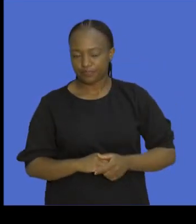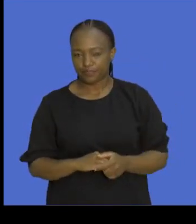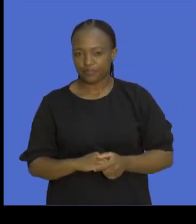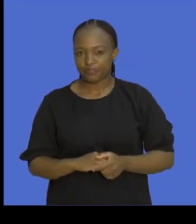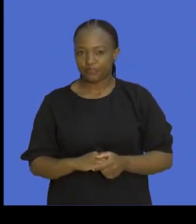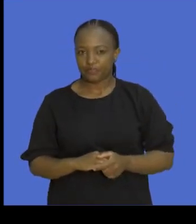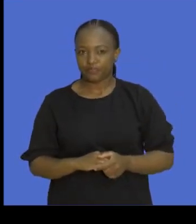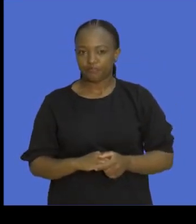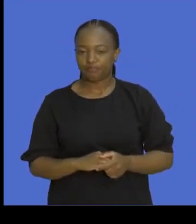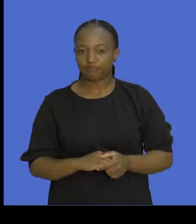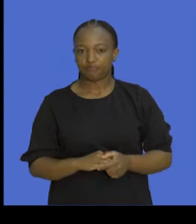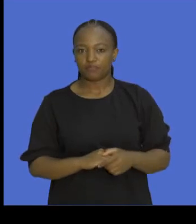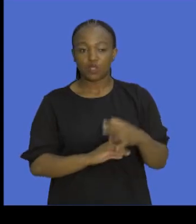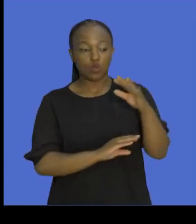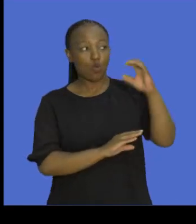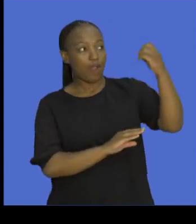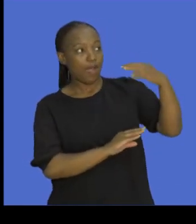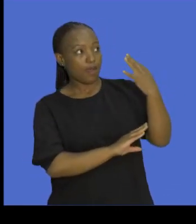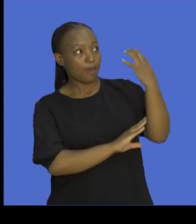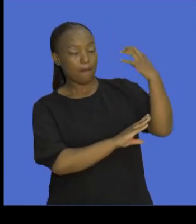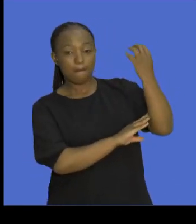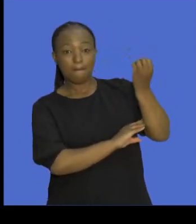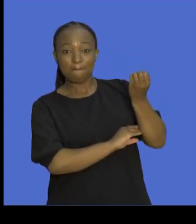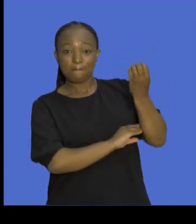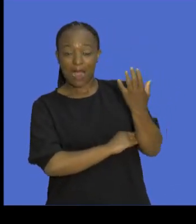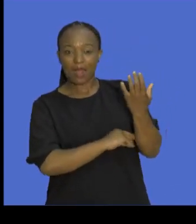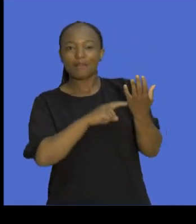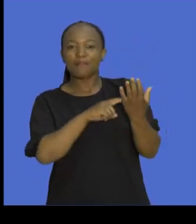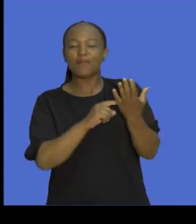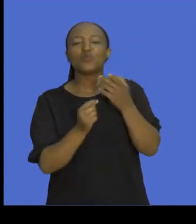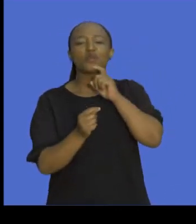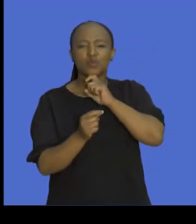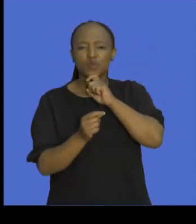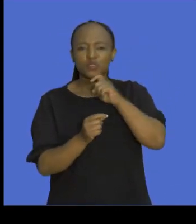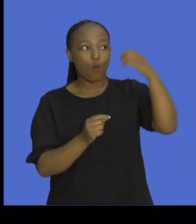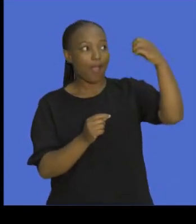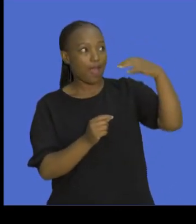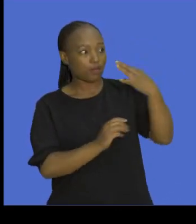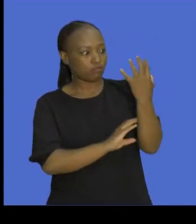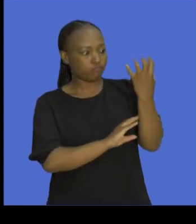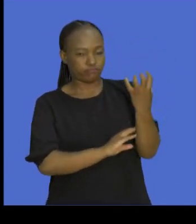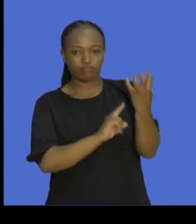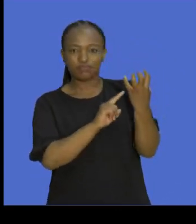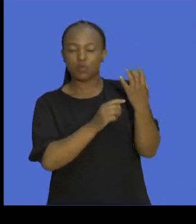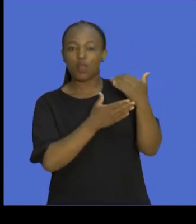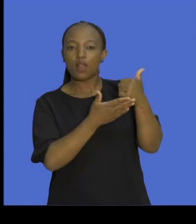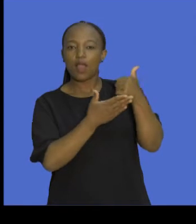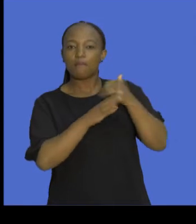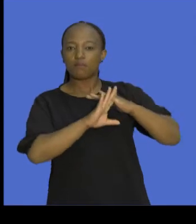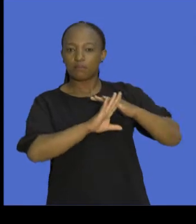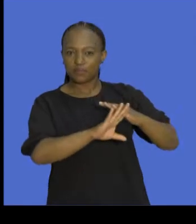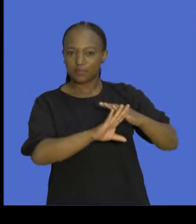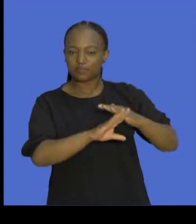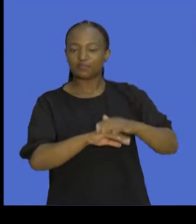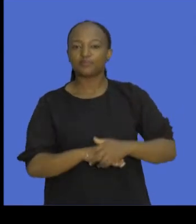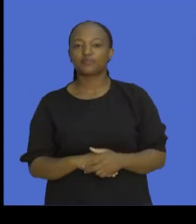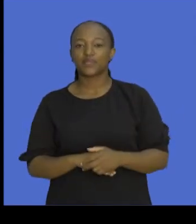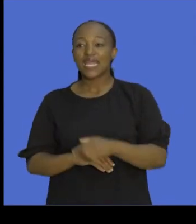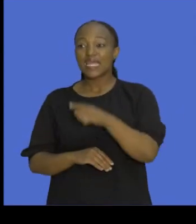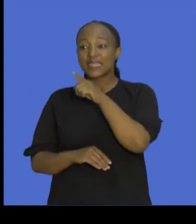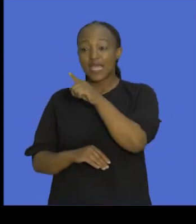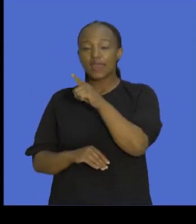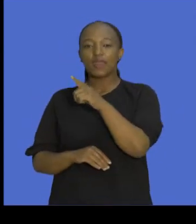would serve as a perfect example of a resistor for the purpose of today's discussion. And then resistance is the quantity, okay?